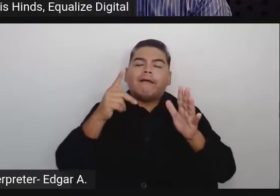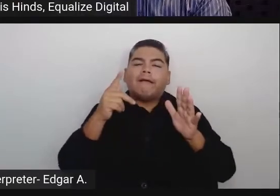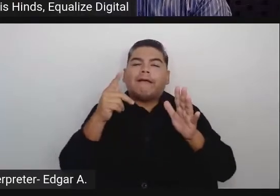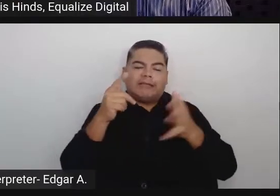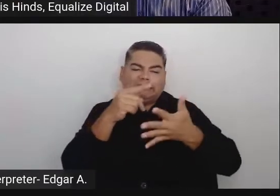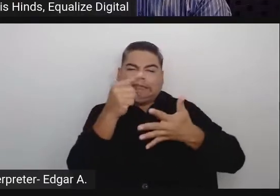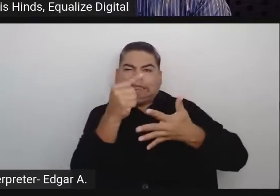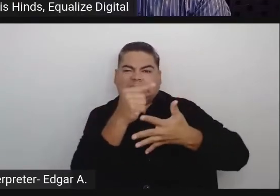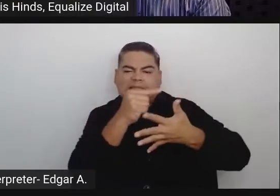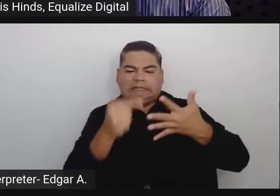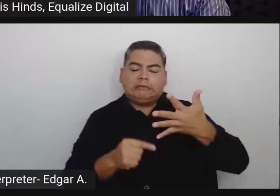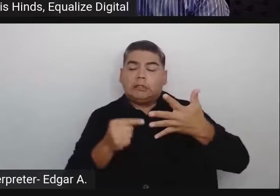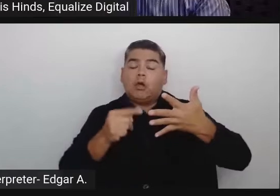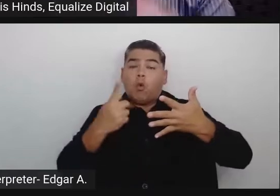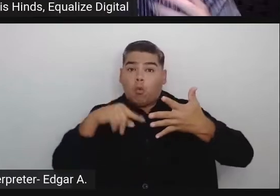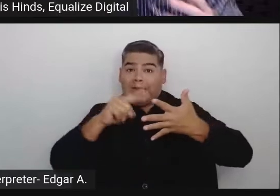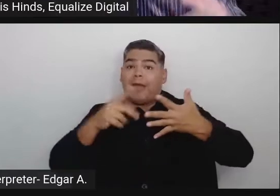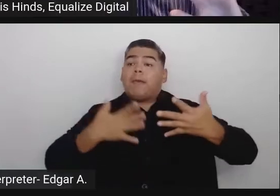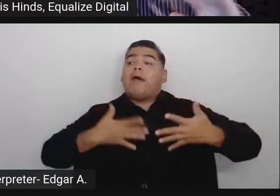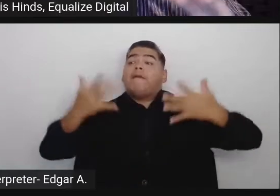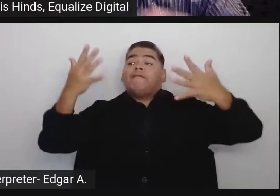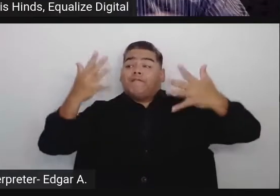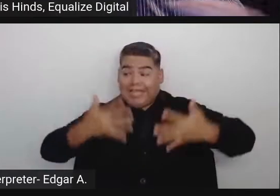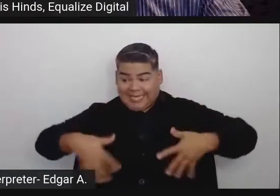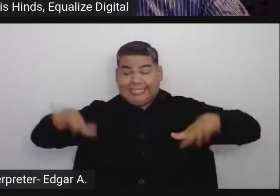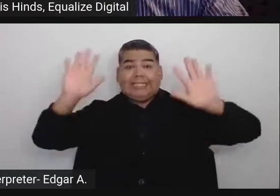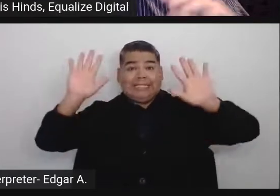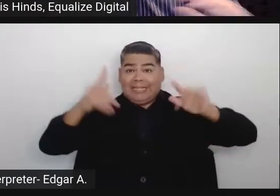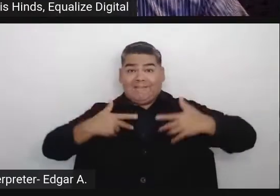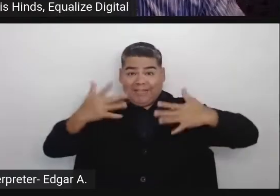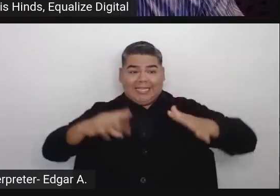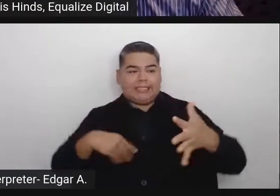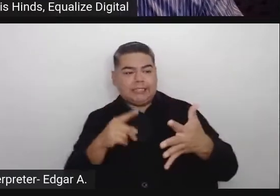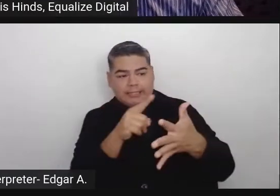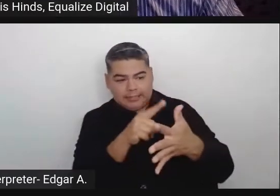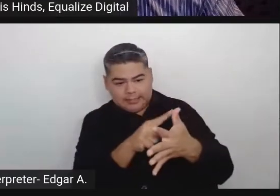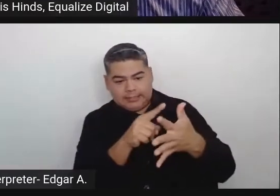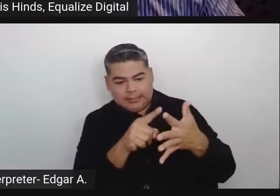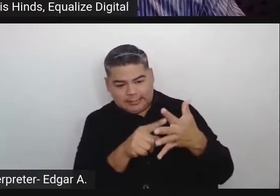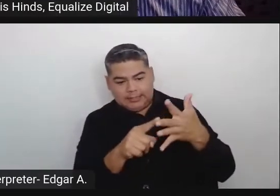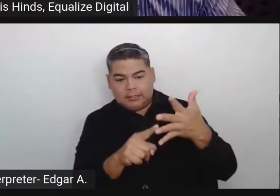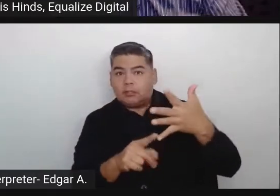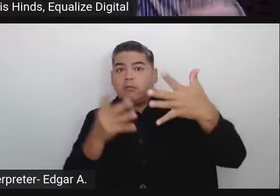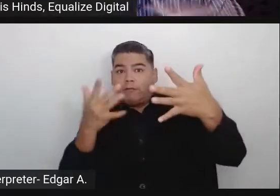after delivery, basically meaning, you know, you can't be pulled into